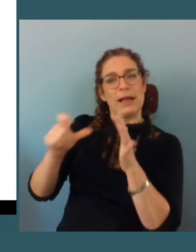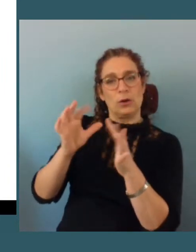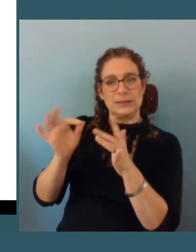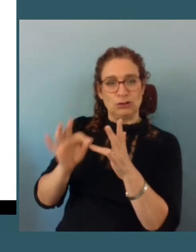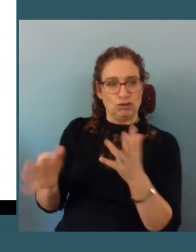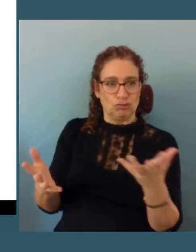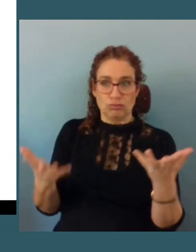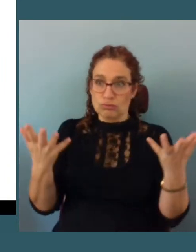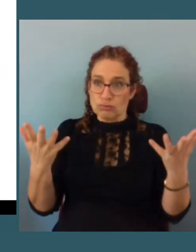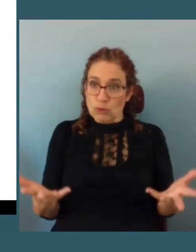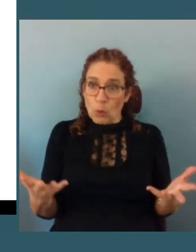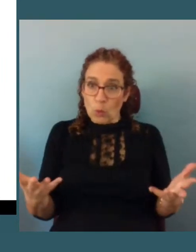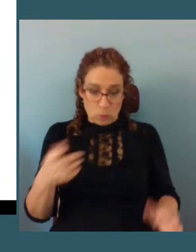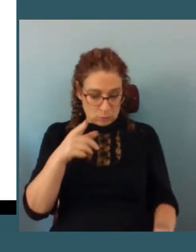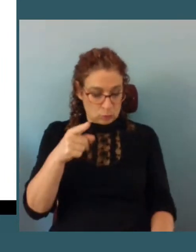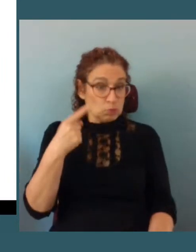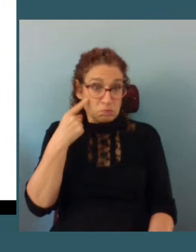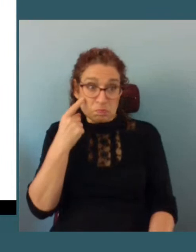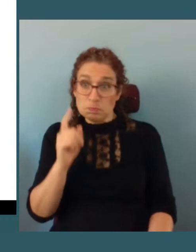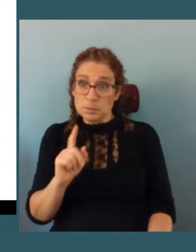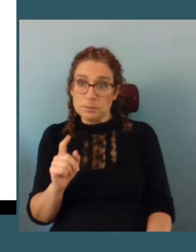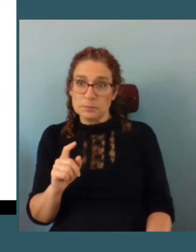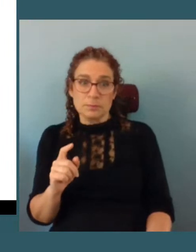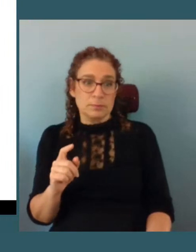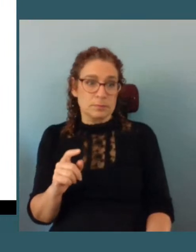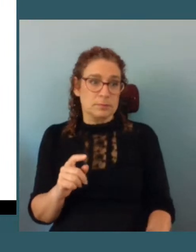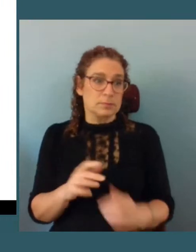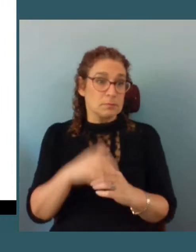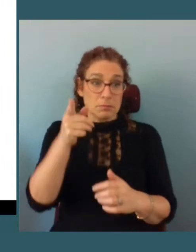So again, I'll give you a few seconds to think about that.